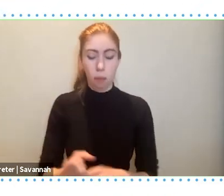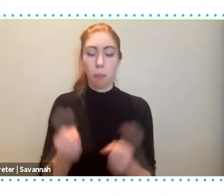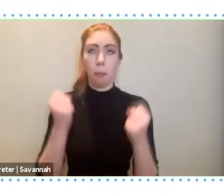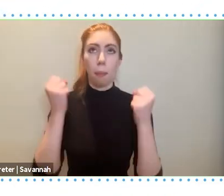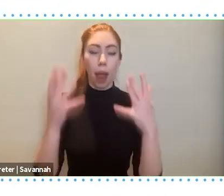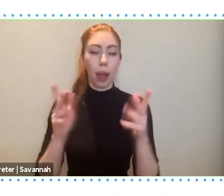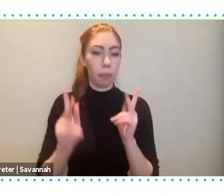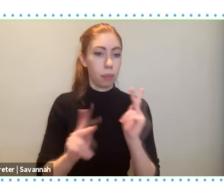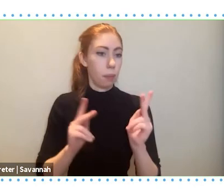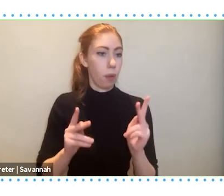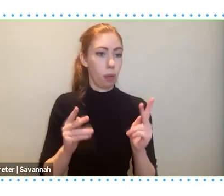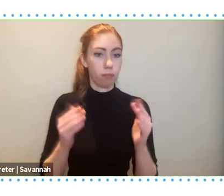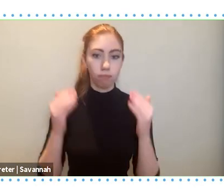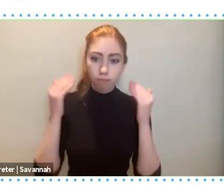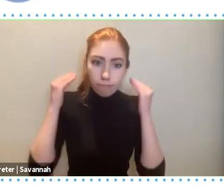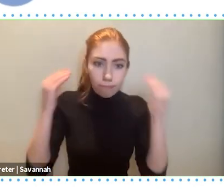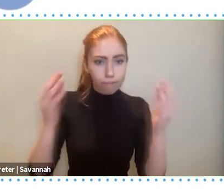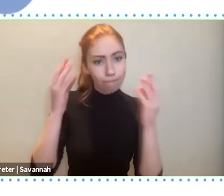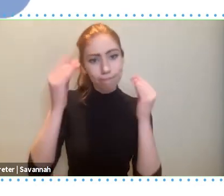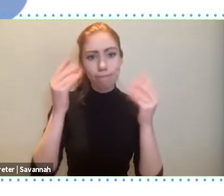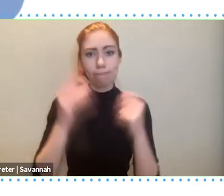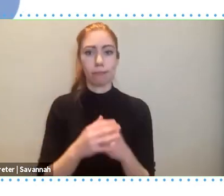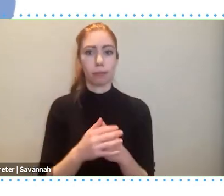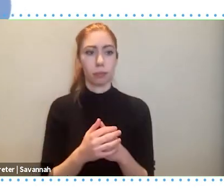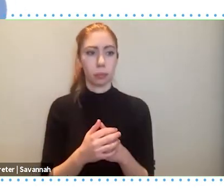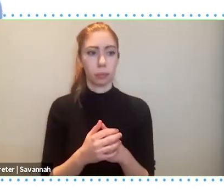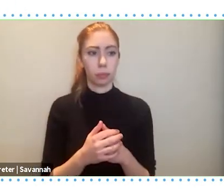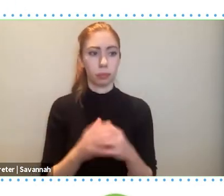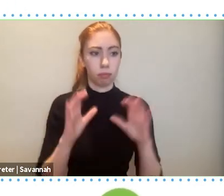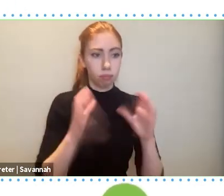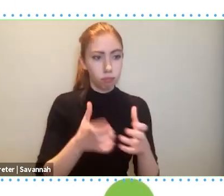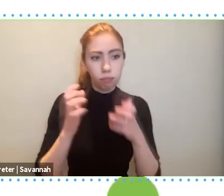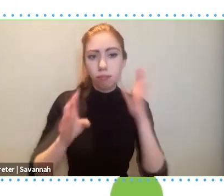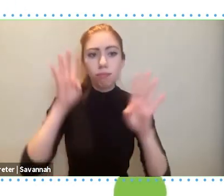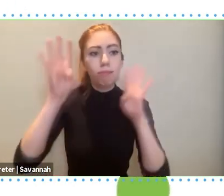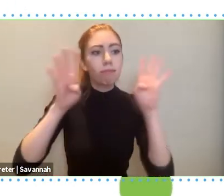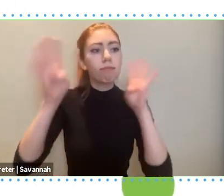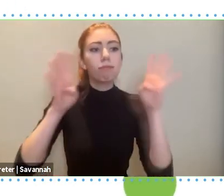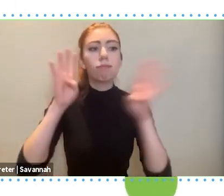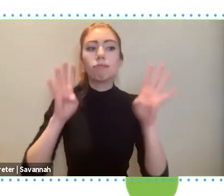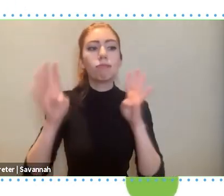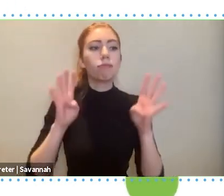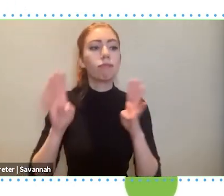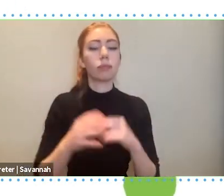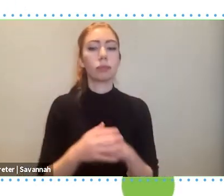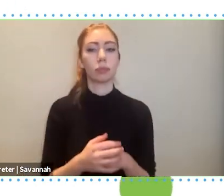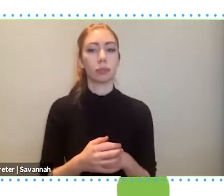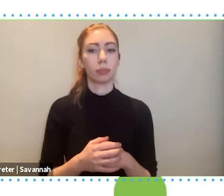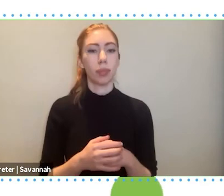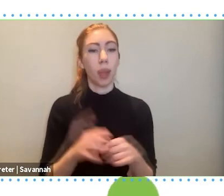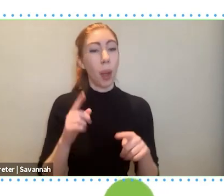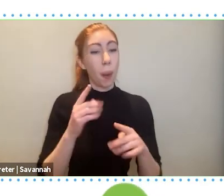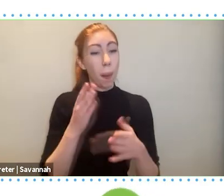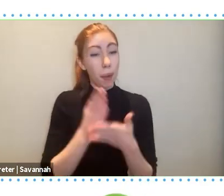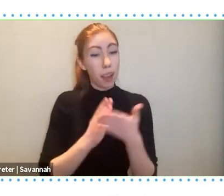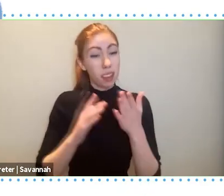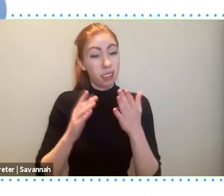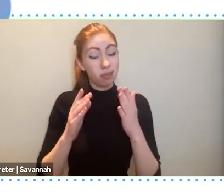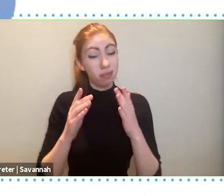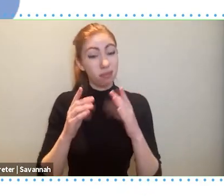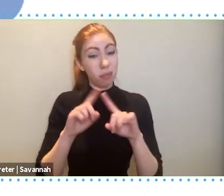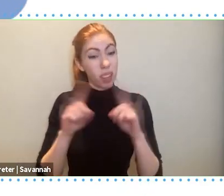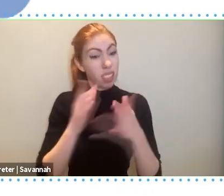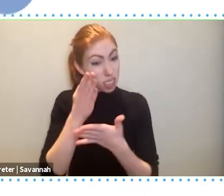but the sector understands research in a very narrowly defined way. And it's surprising to me, given that it's the